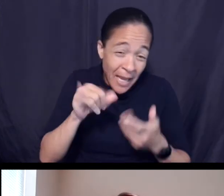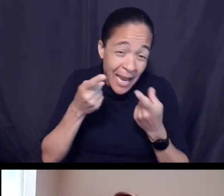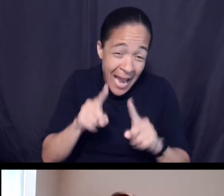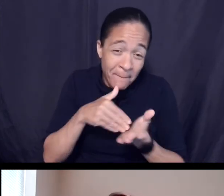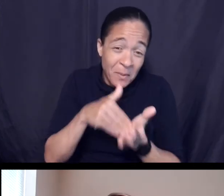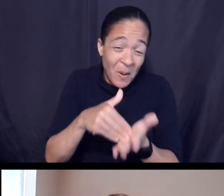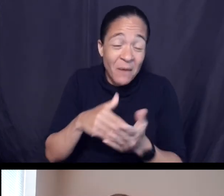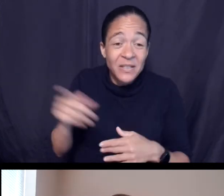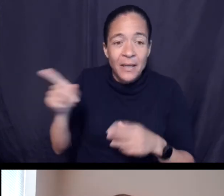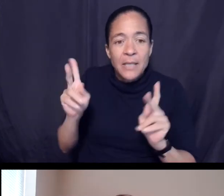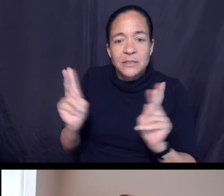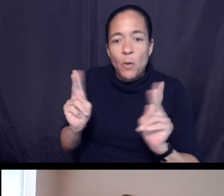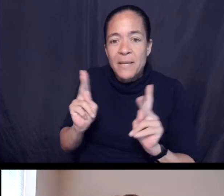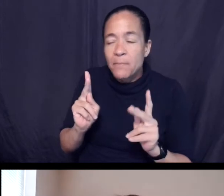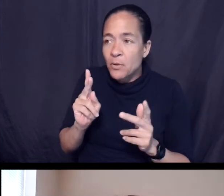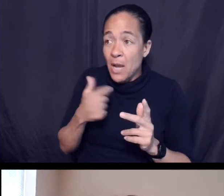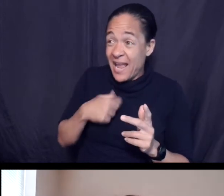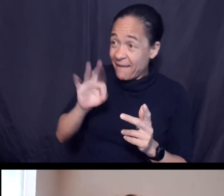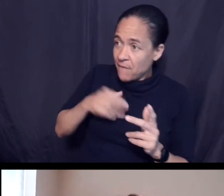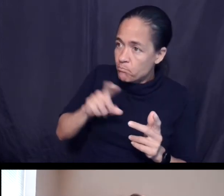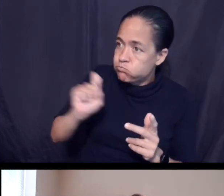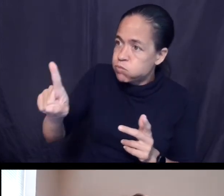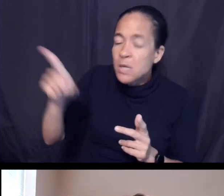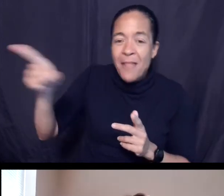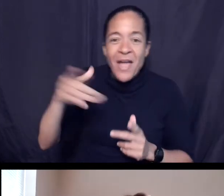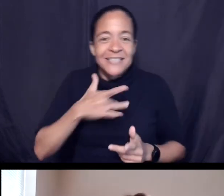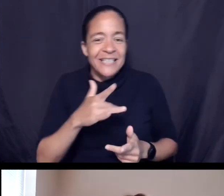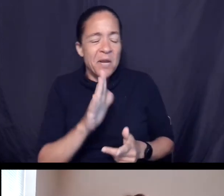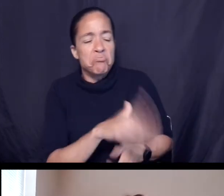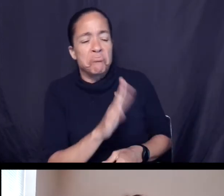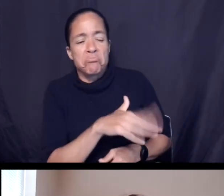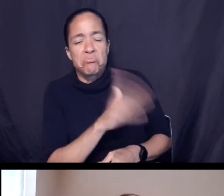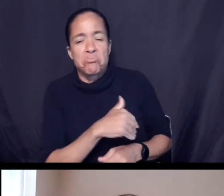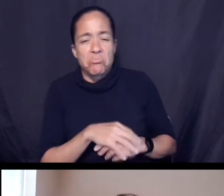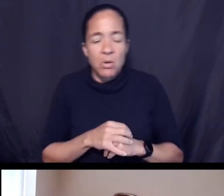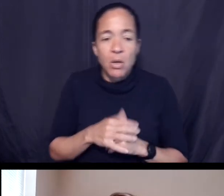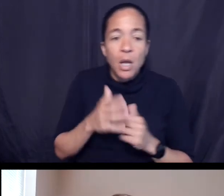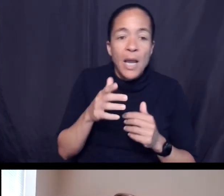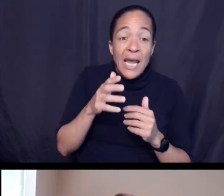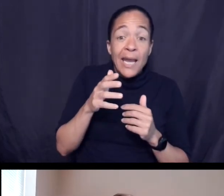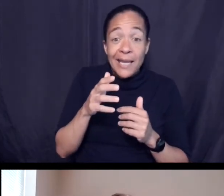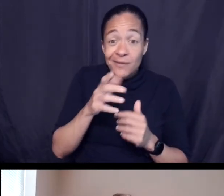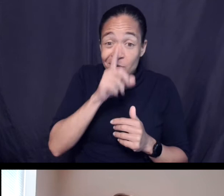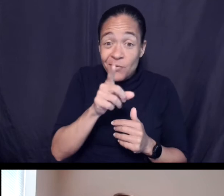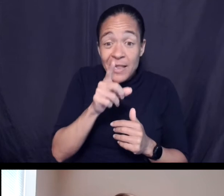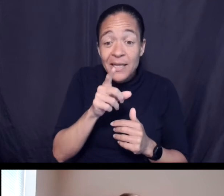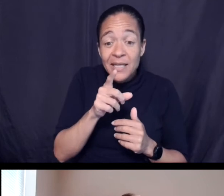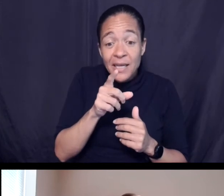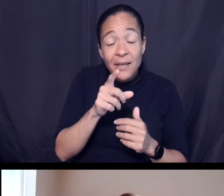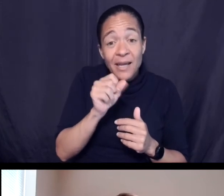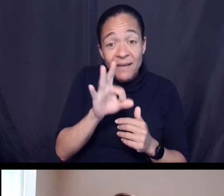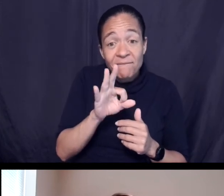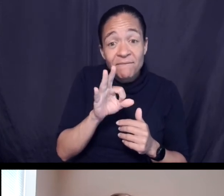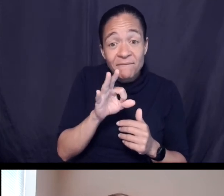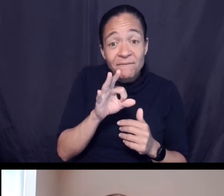once. So people's concerns are dismissed. Even if people kind of go back and not confront,